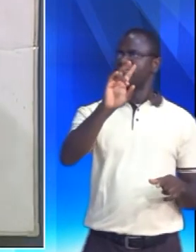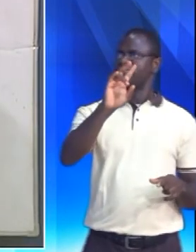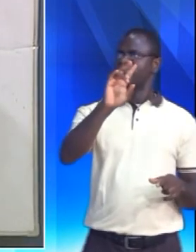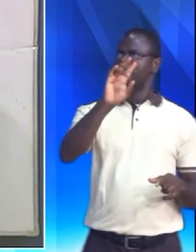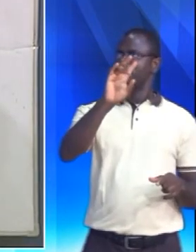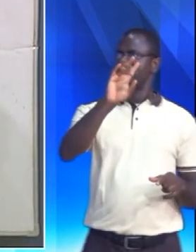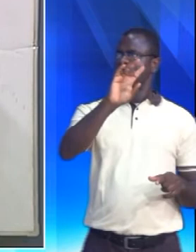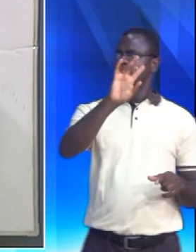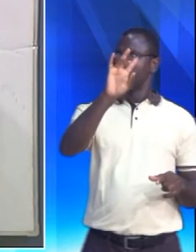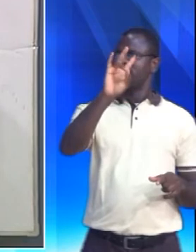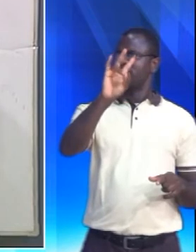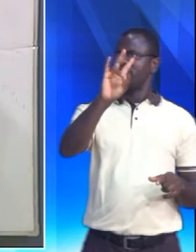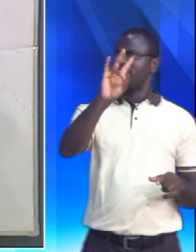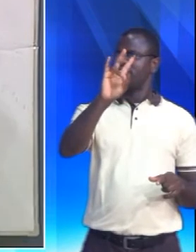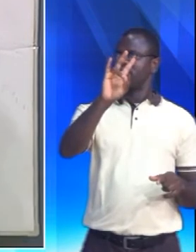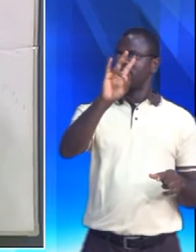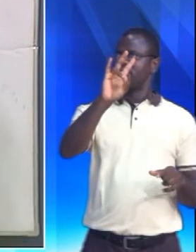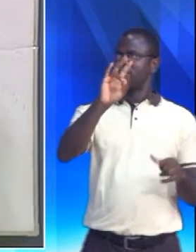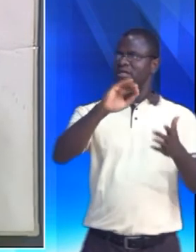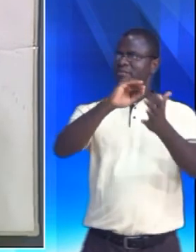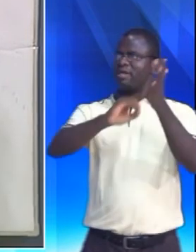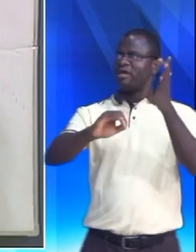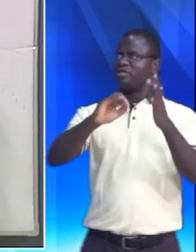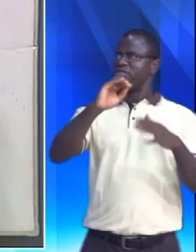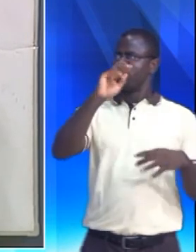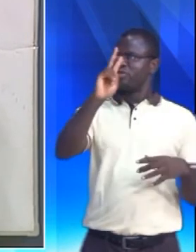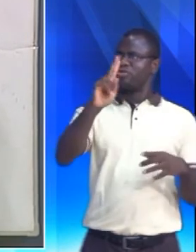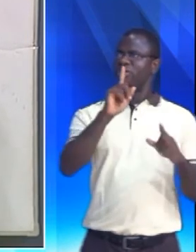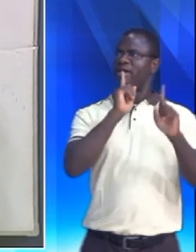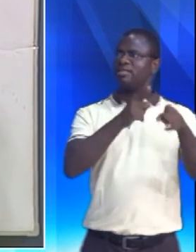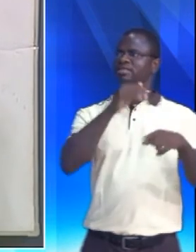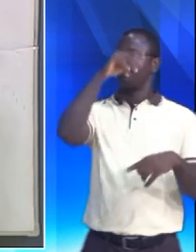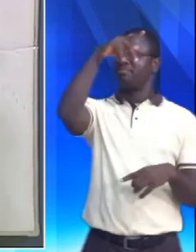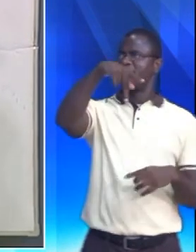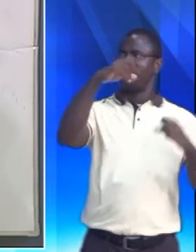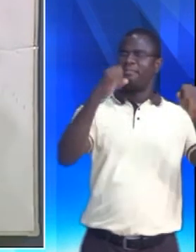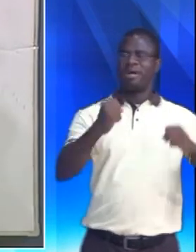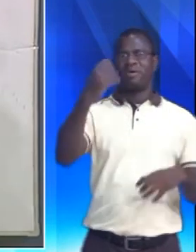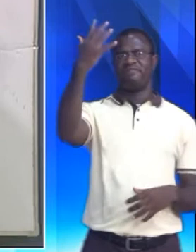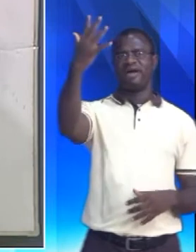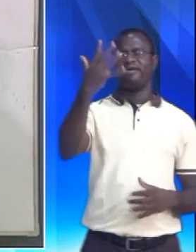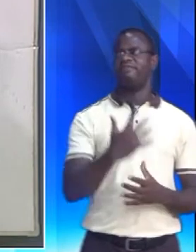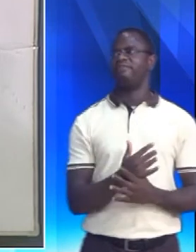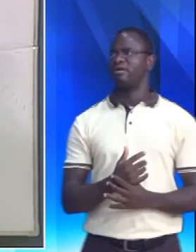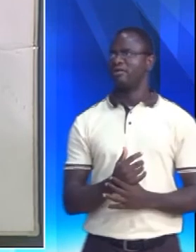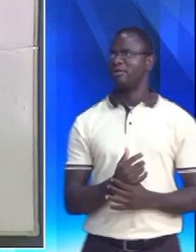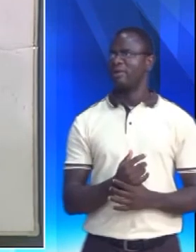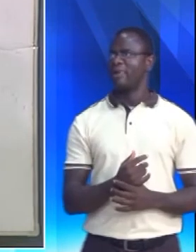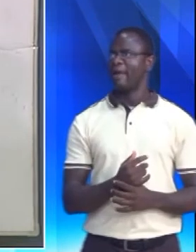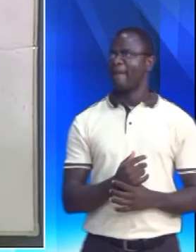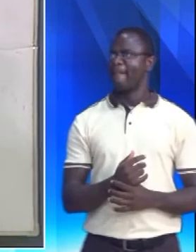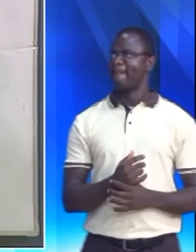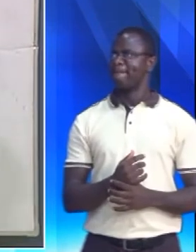7 minus 2. 7 minus 2 is what? Is 5. That is for this